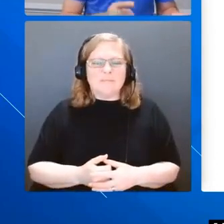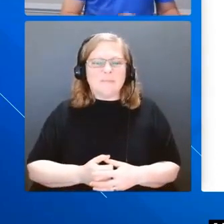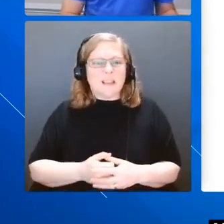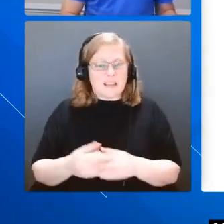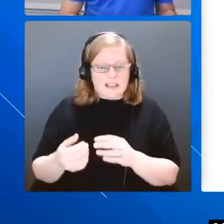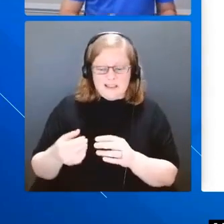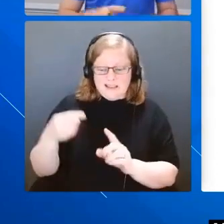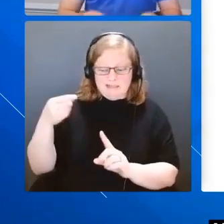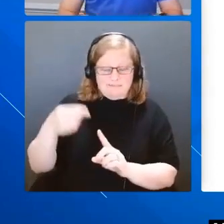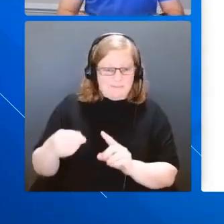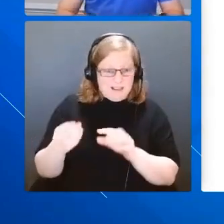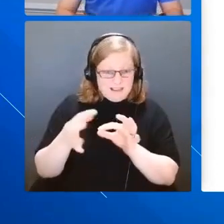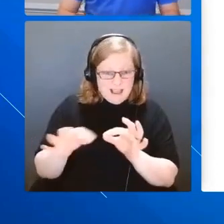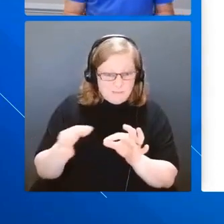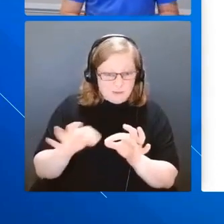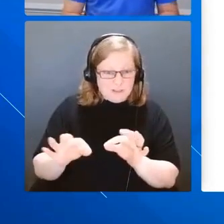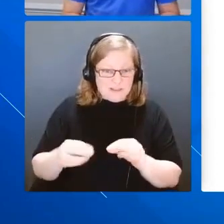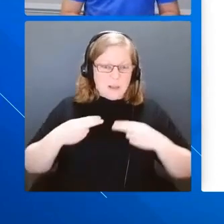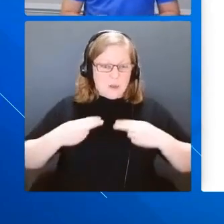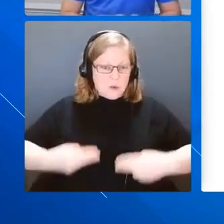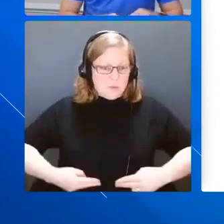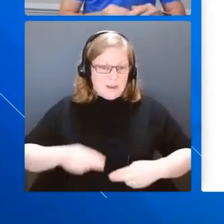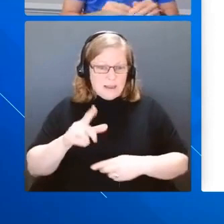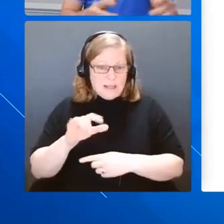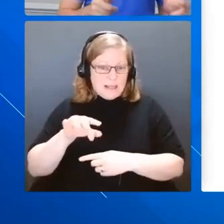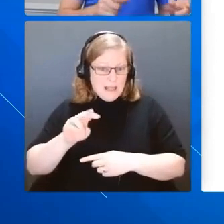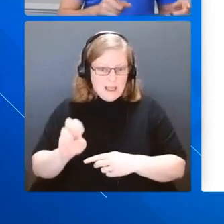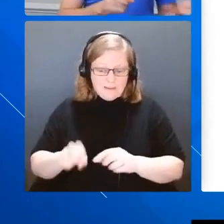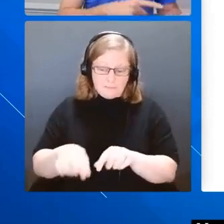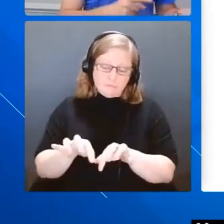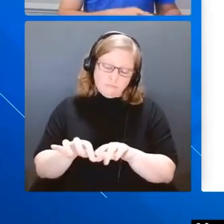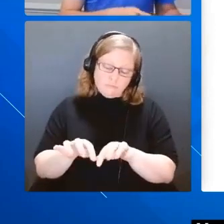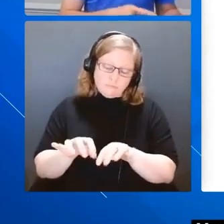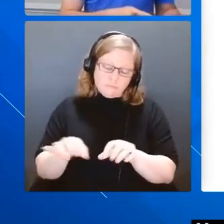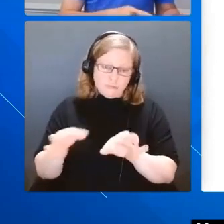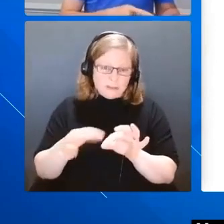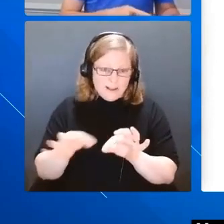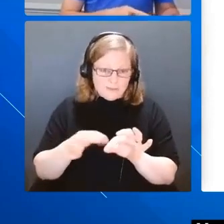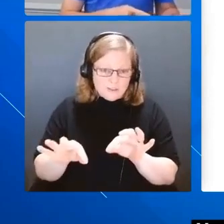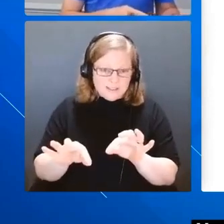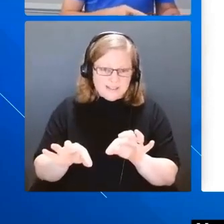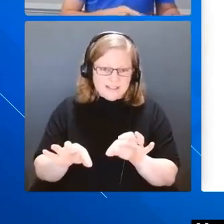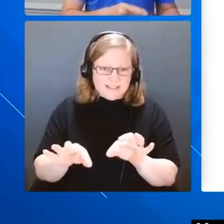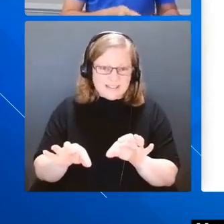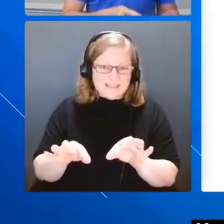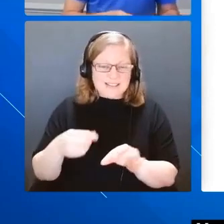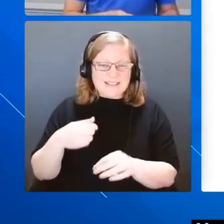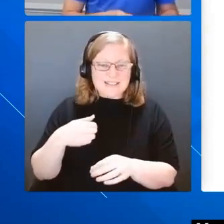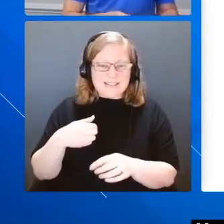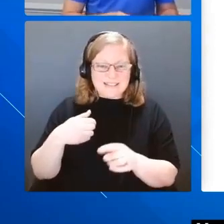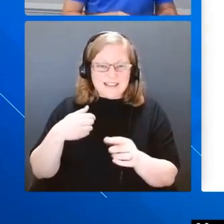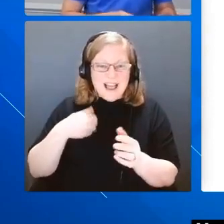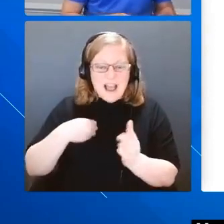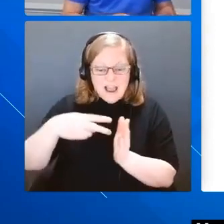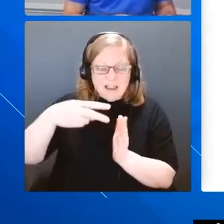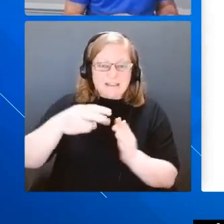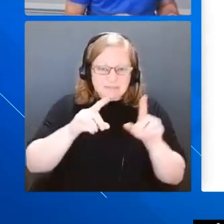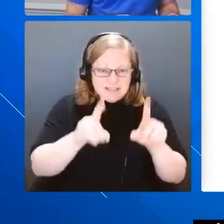captions, about human captions, a human actually typing it. I read the first couple of sentences on this, and it